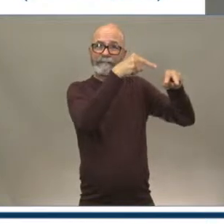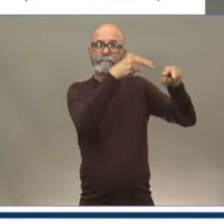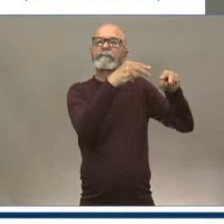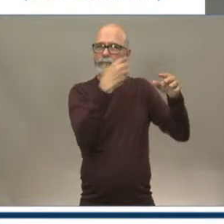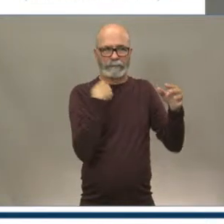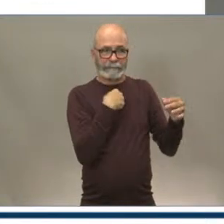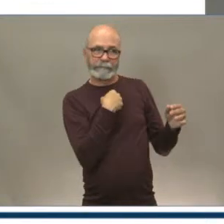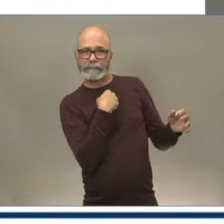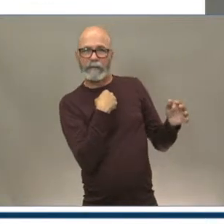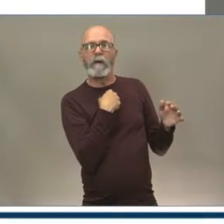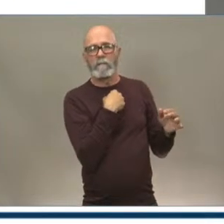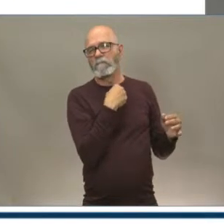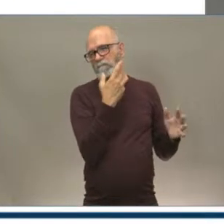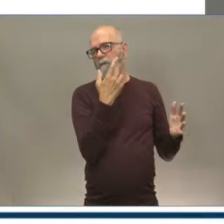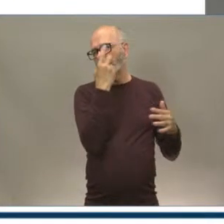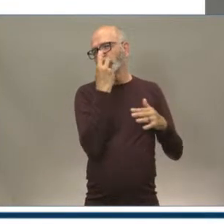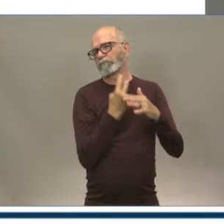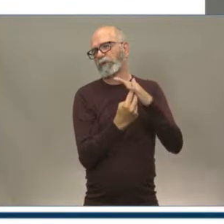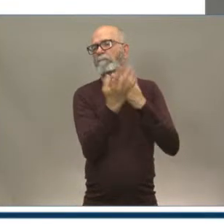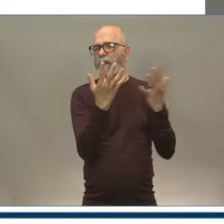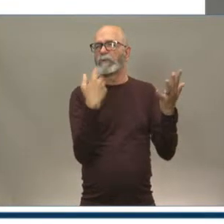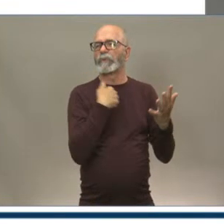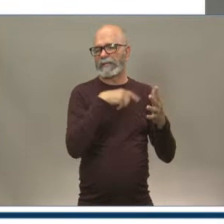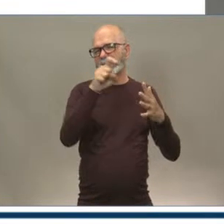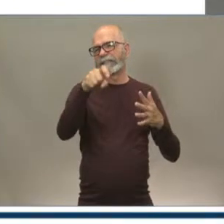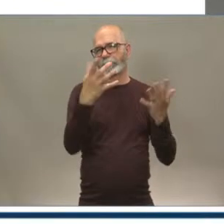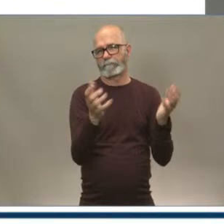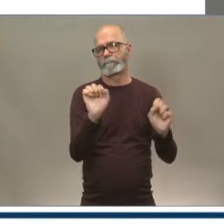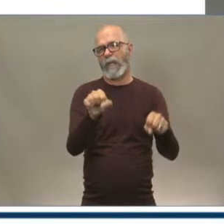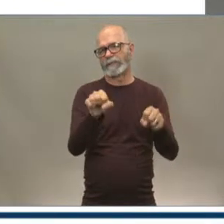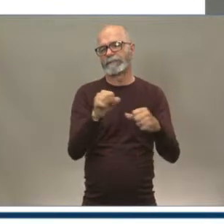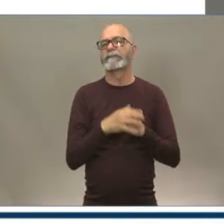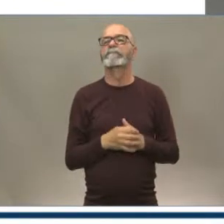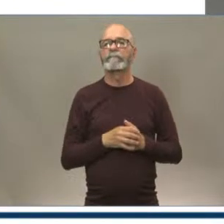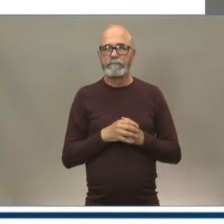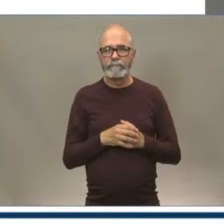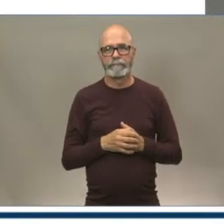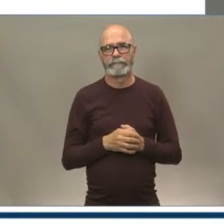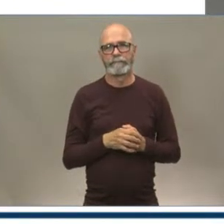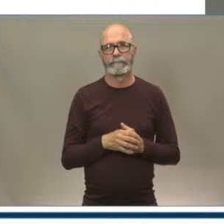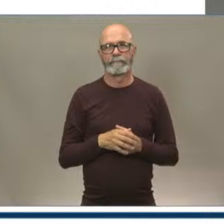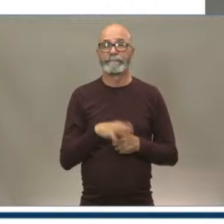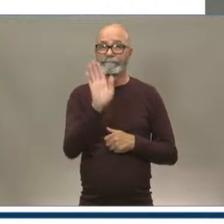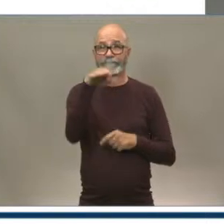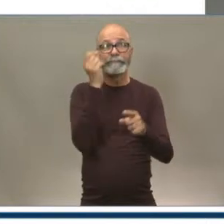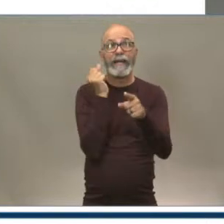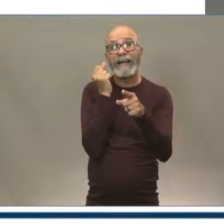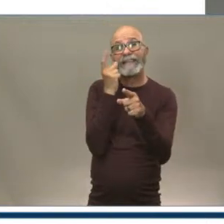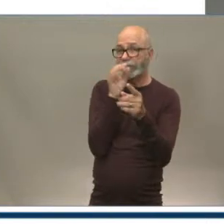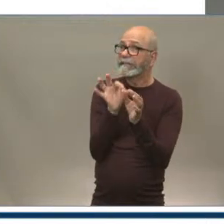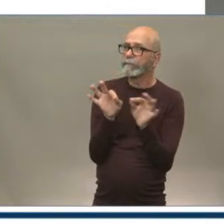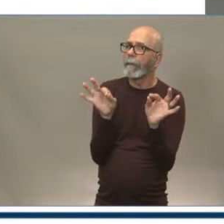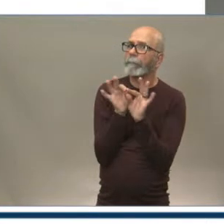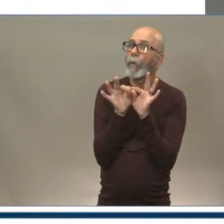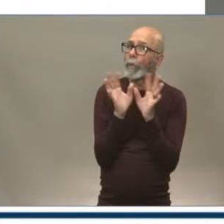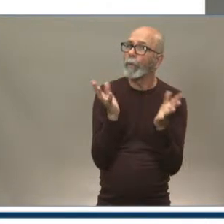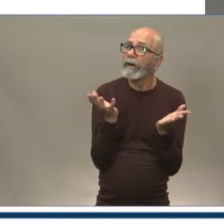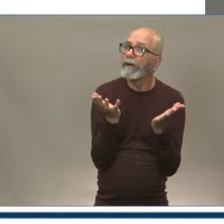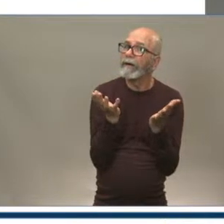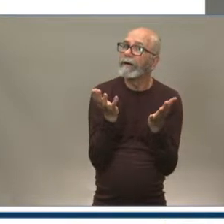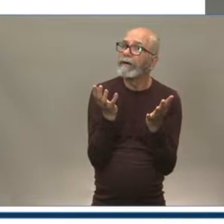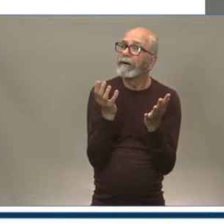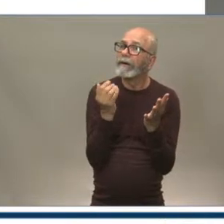we're gonna need. It's important people understand that what I see is a